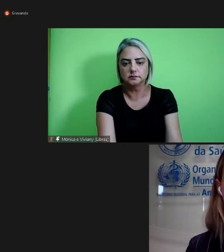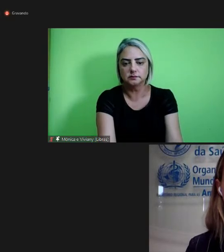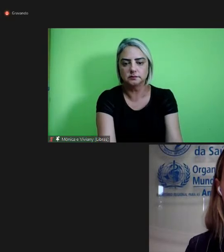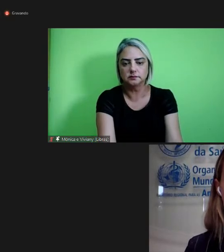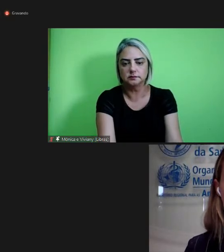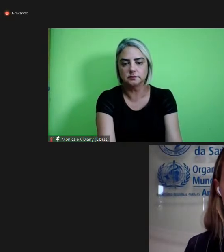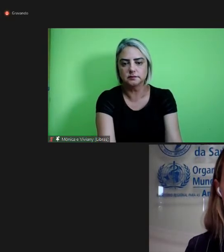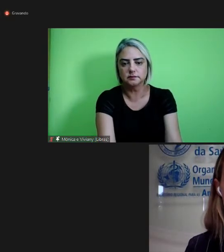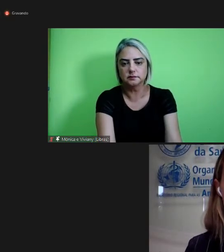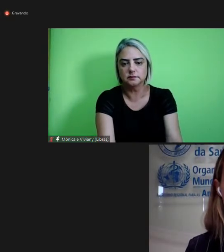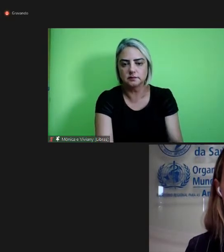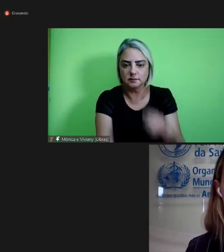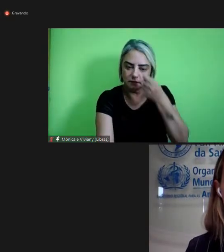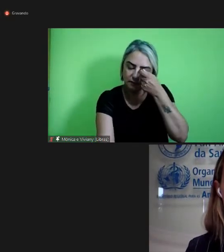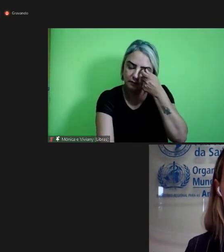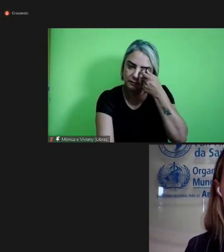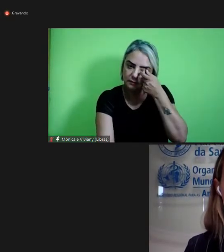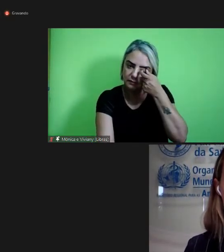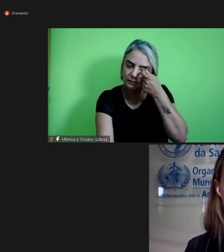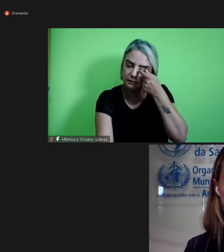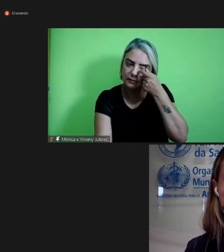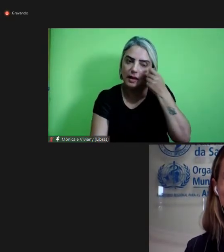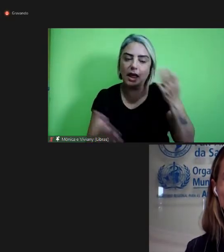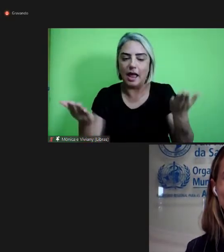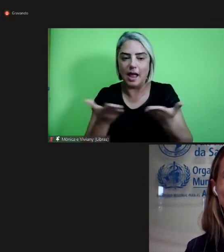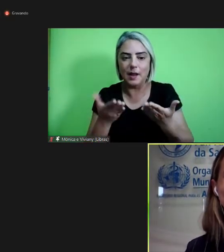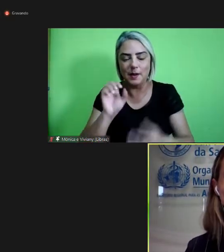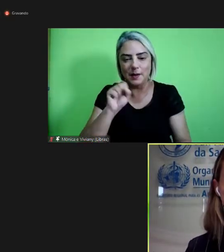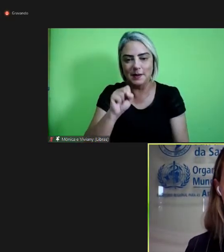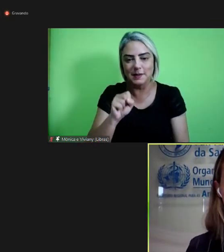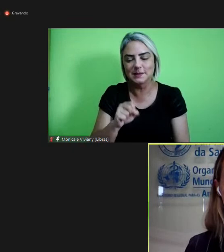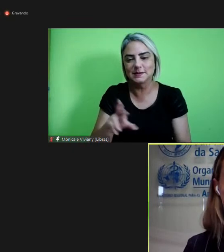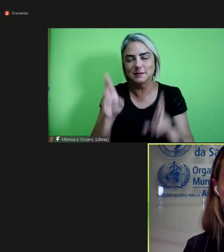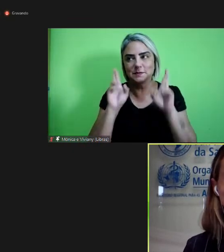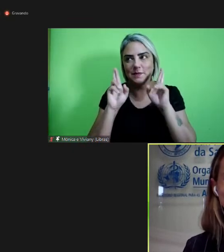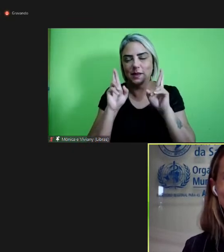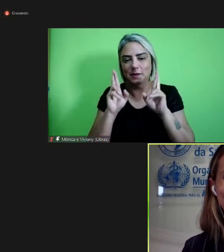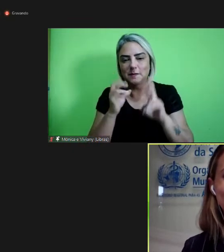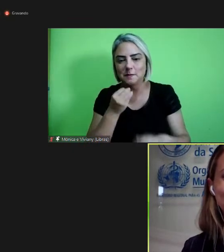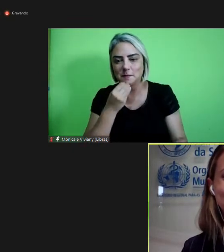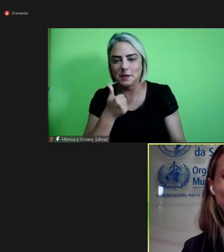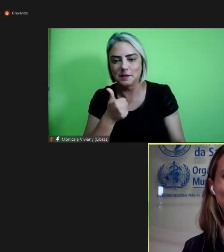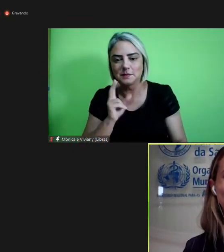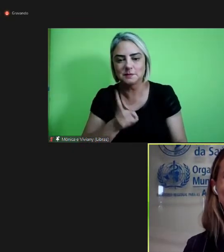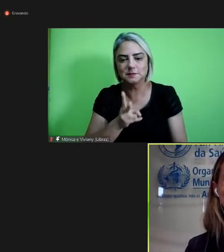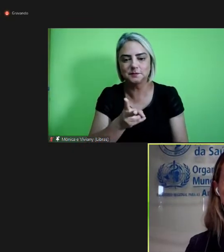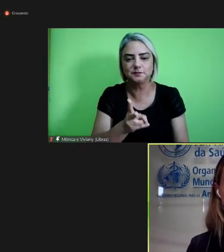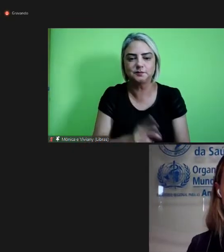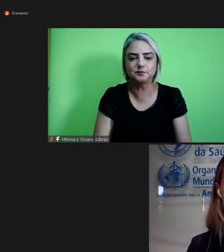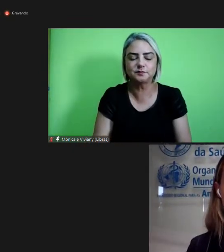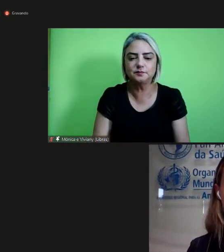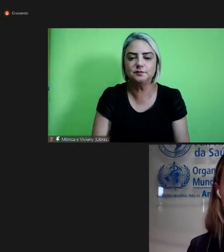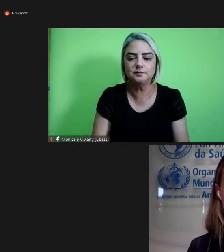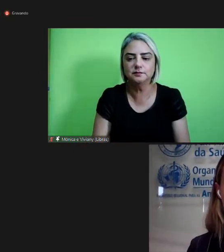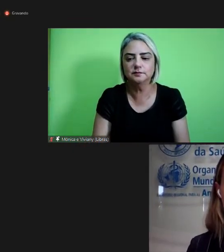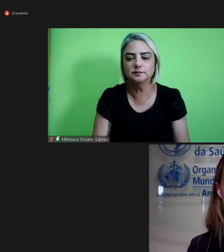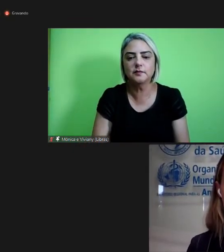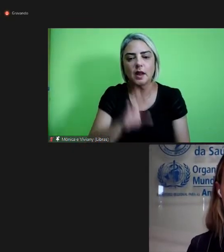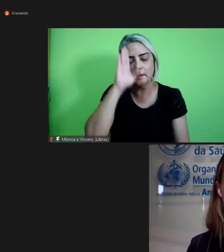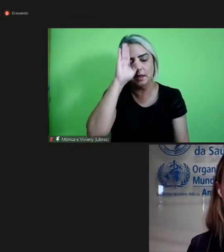Ela fale agora sim, né? Espero Agora sim. Now you can hear me, right? Yes. Okay